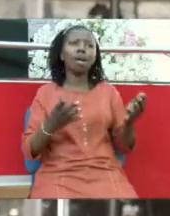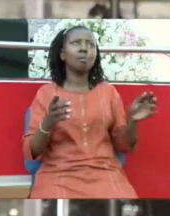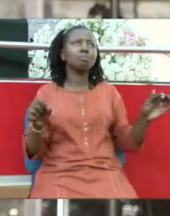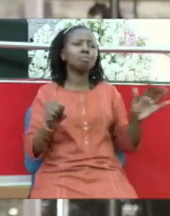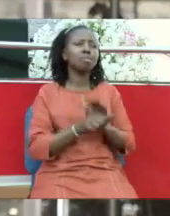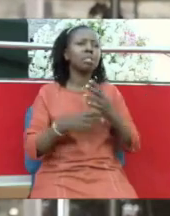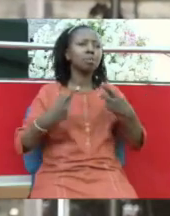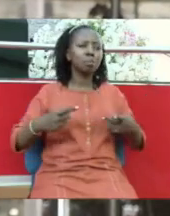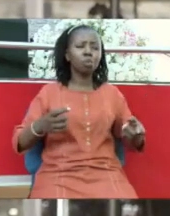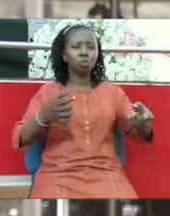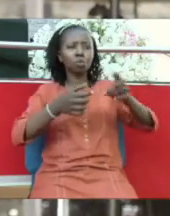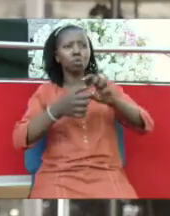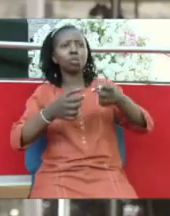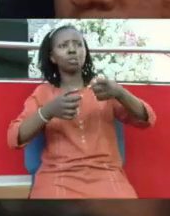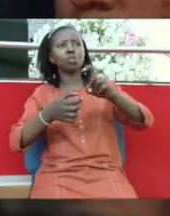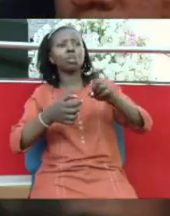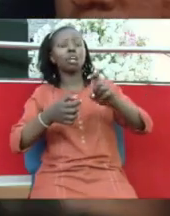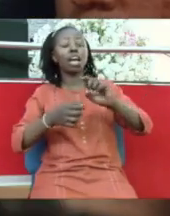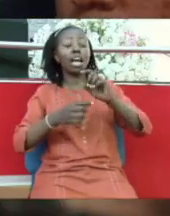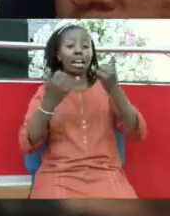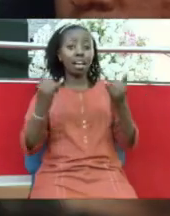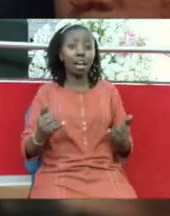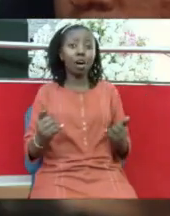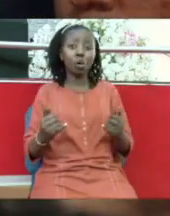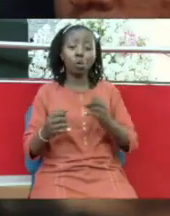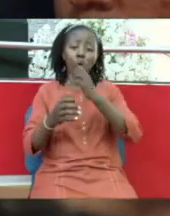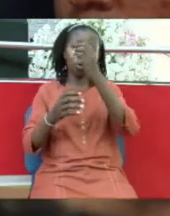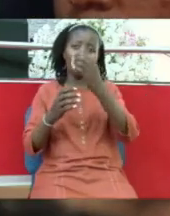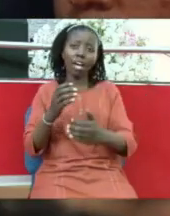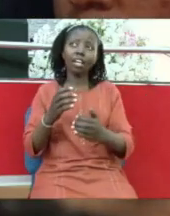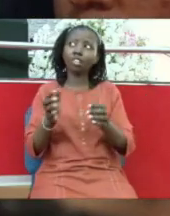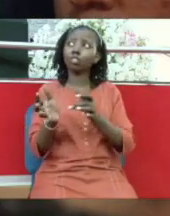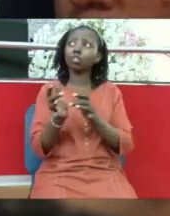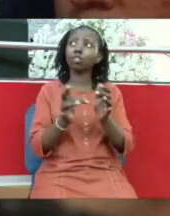And we are just finishing studying the book of Galatians.